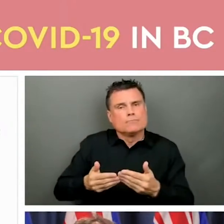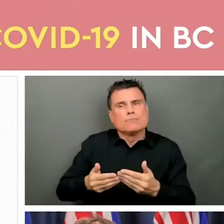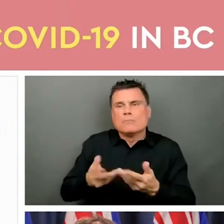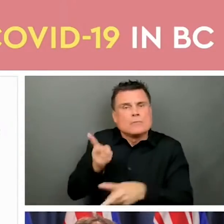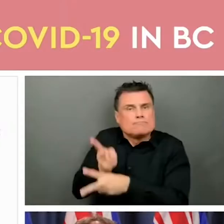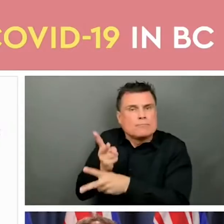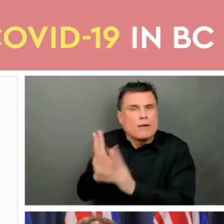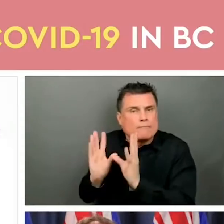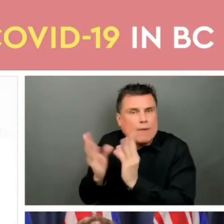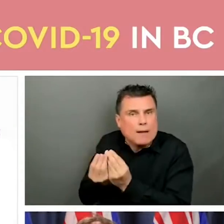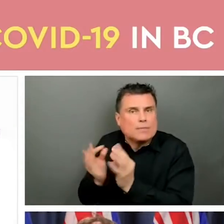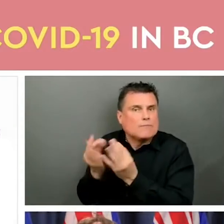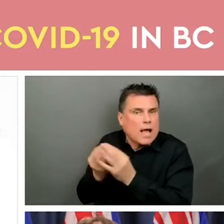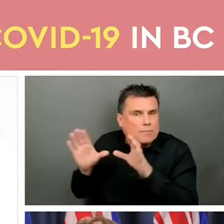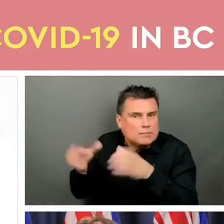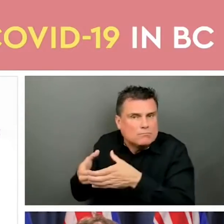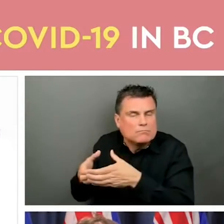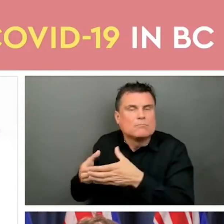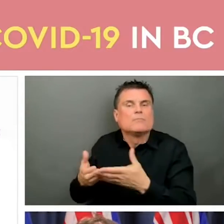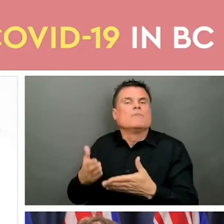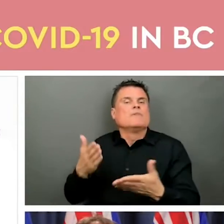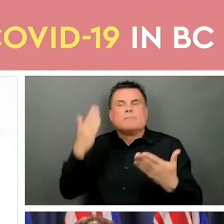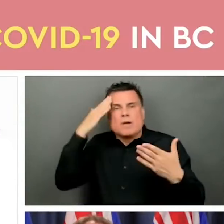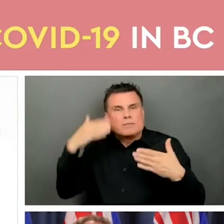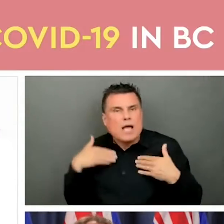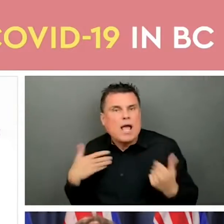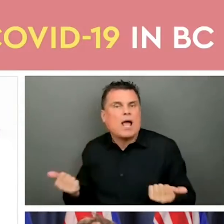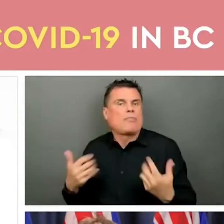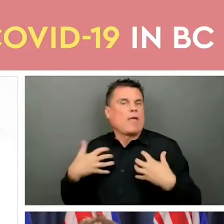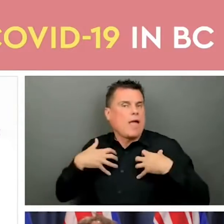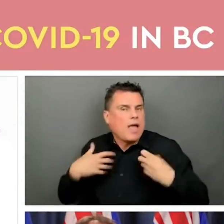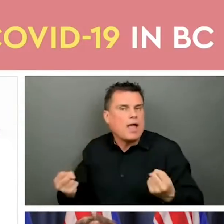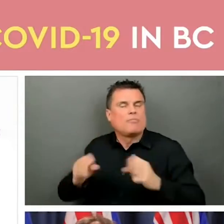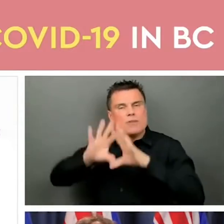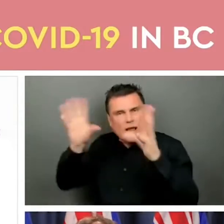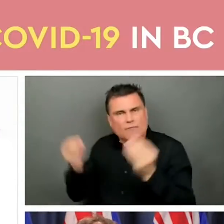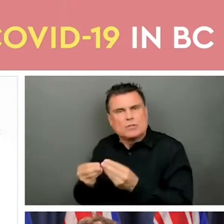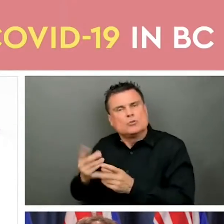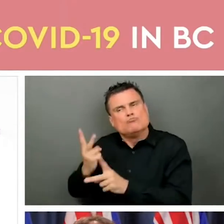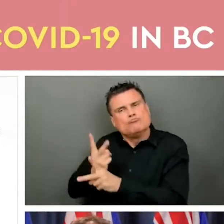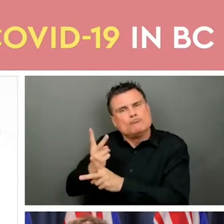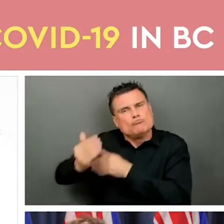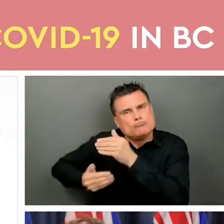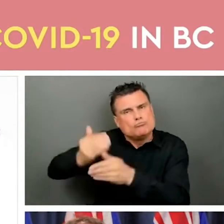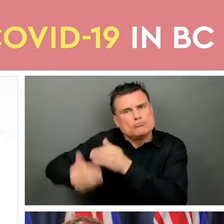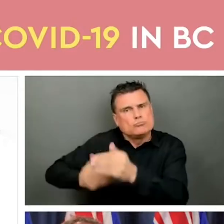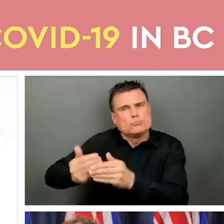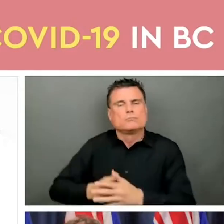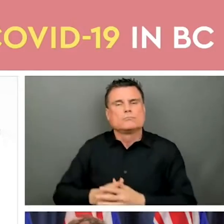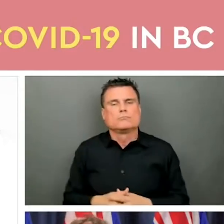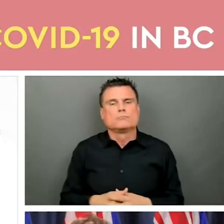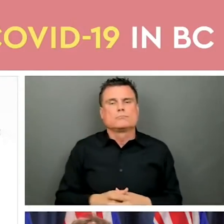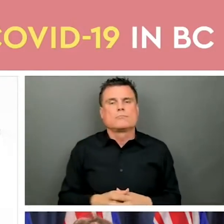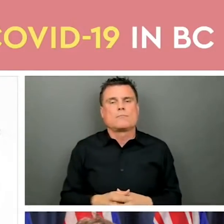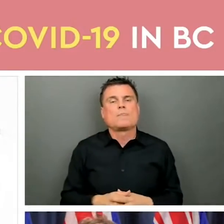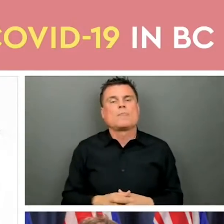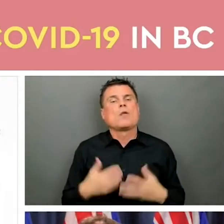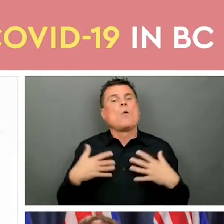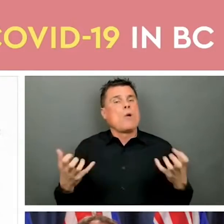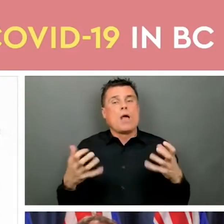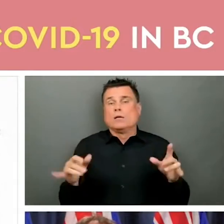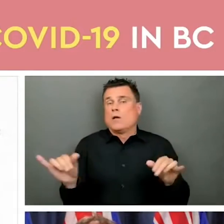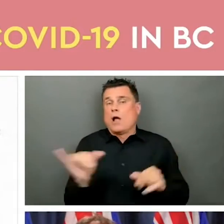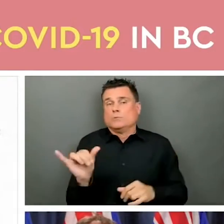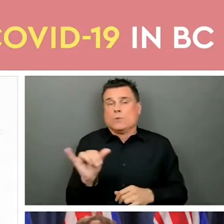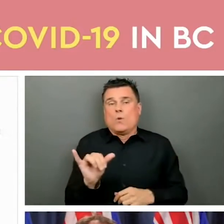growing pressure of hospitalizations for COVID-19 patients and the potential impact of that pressure on non-COVID patient care.